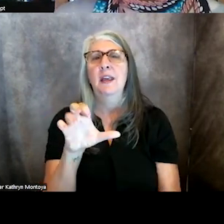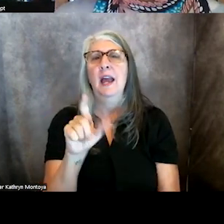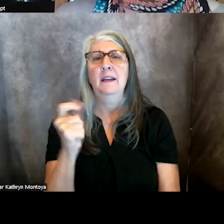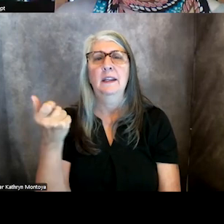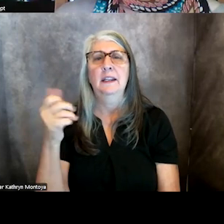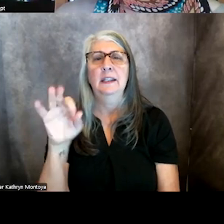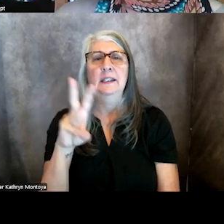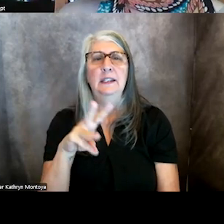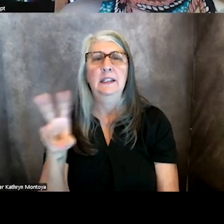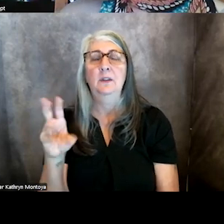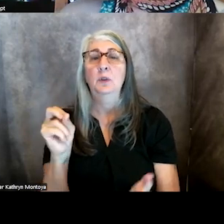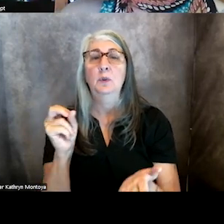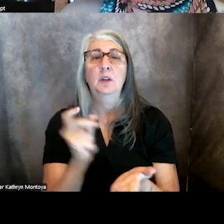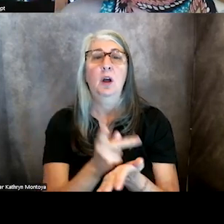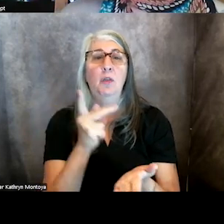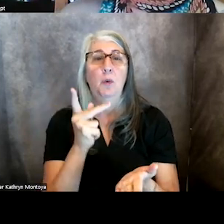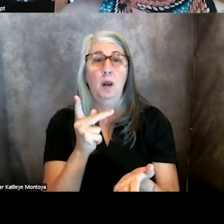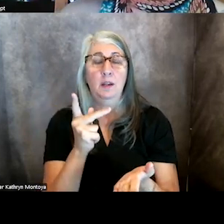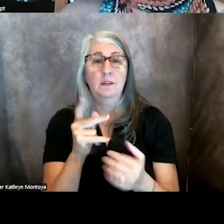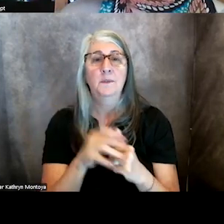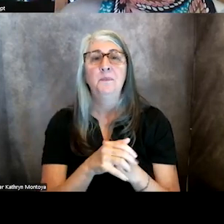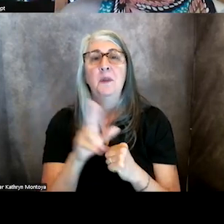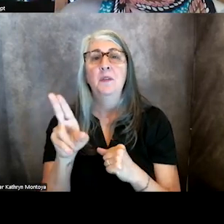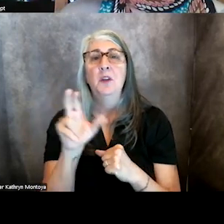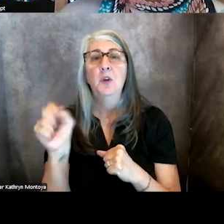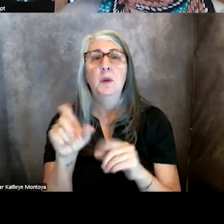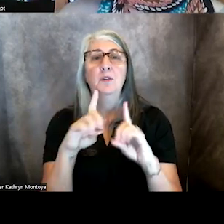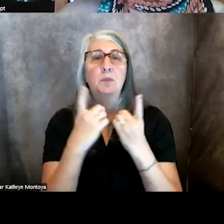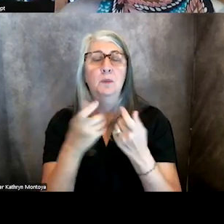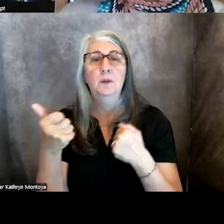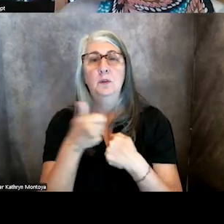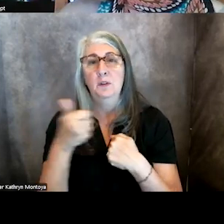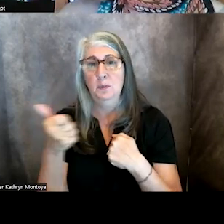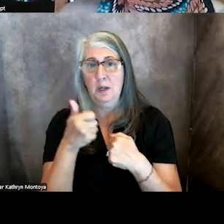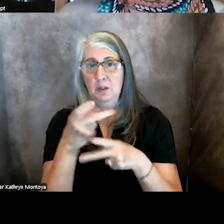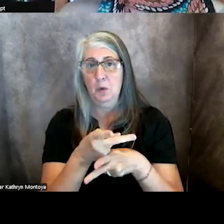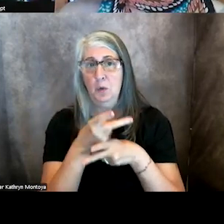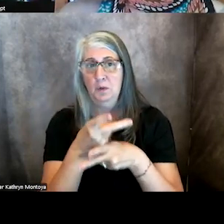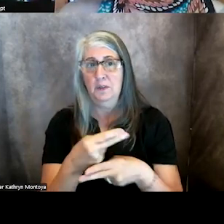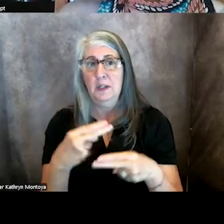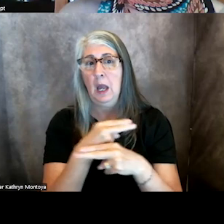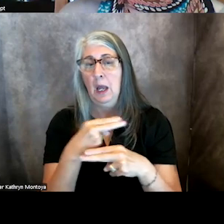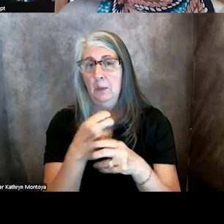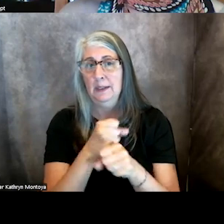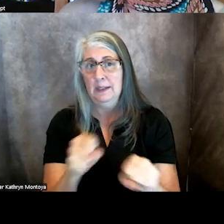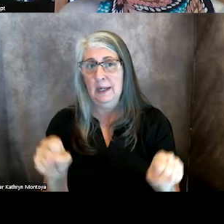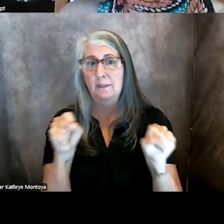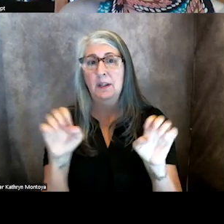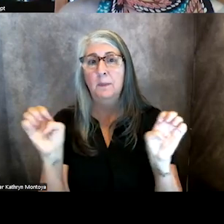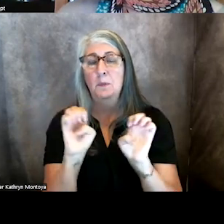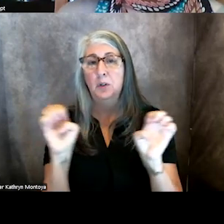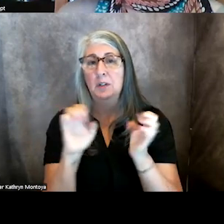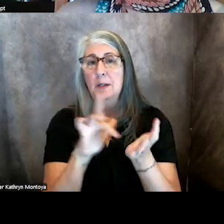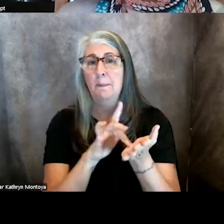which was authorized the U.S. Department of Transportation to oversee highway safety and emergency medical